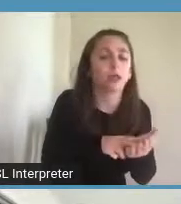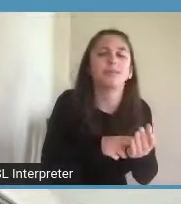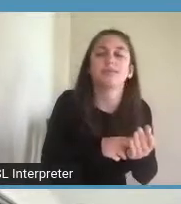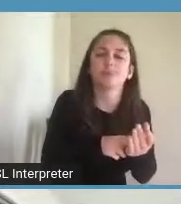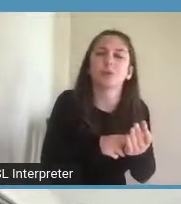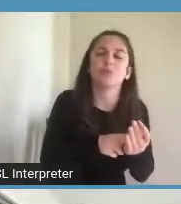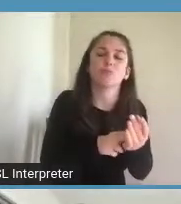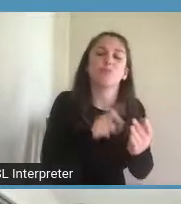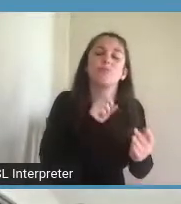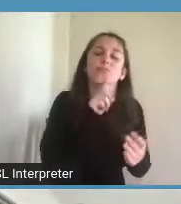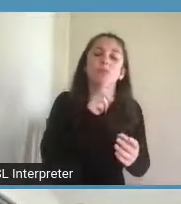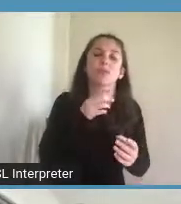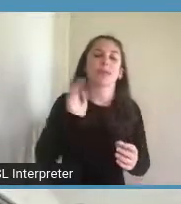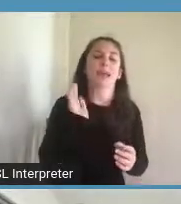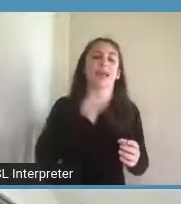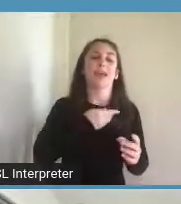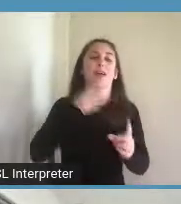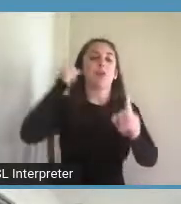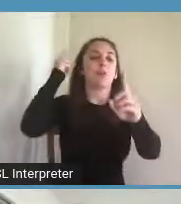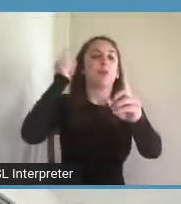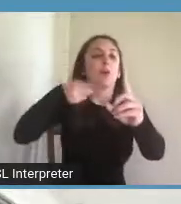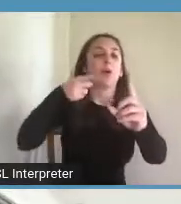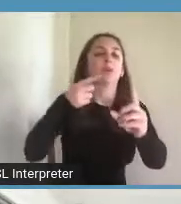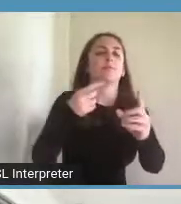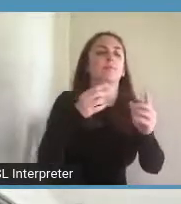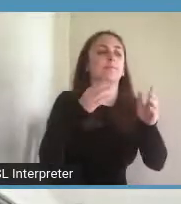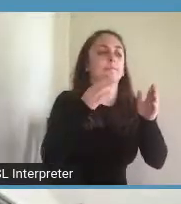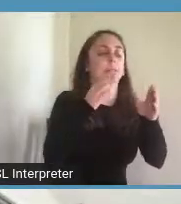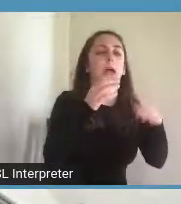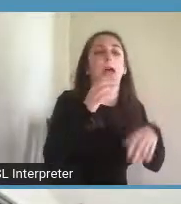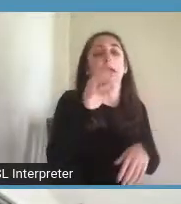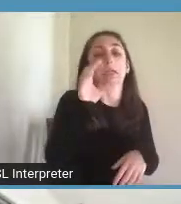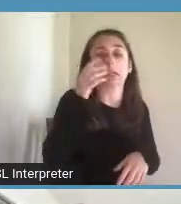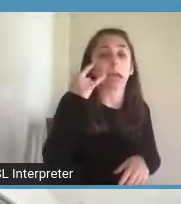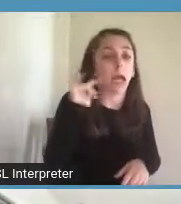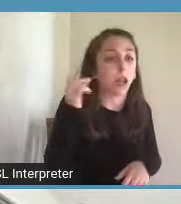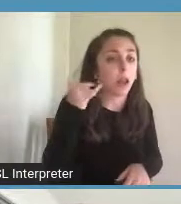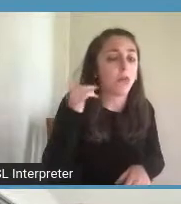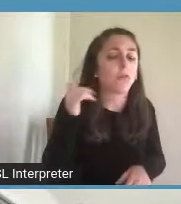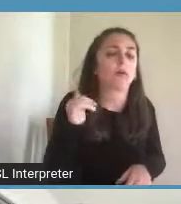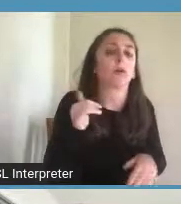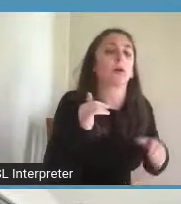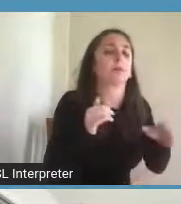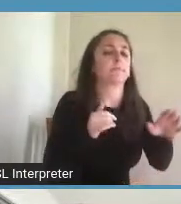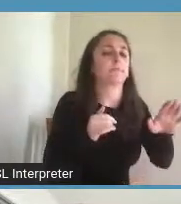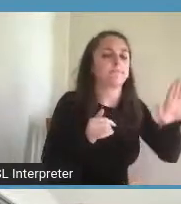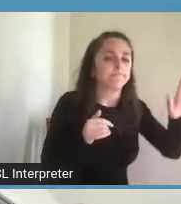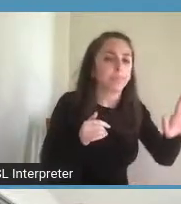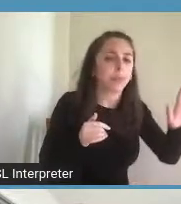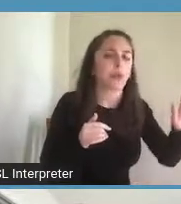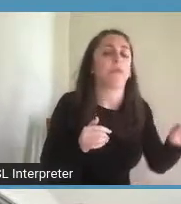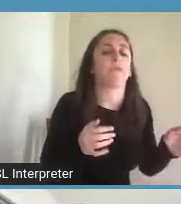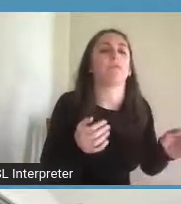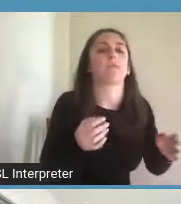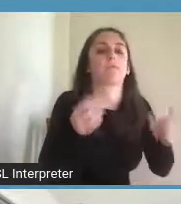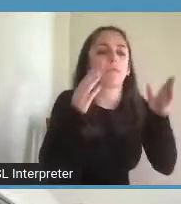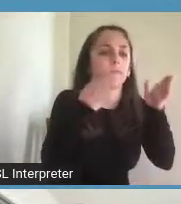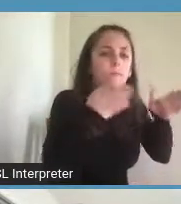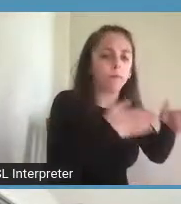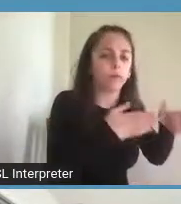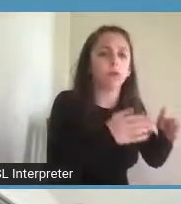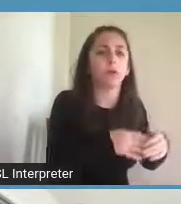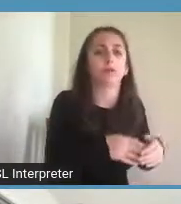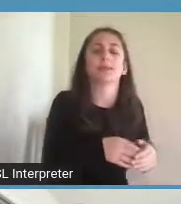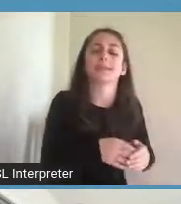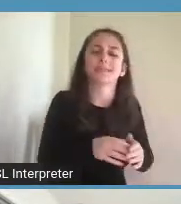We've mostly focused on California and local for our education efforts in the past. So seeing this spread and all 50